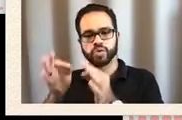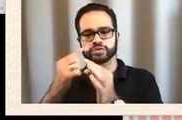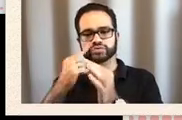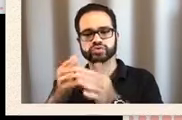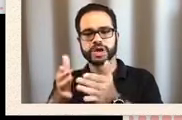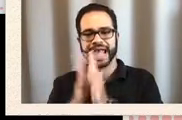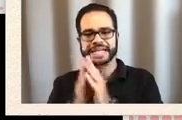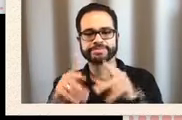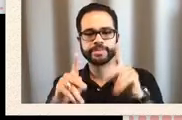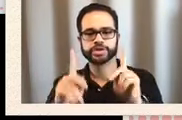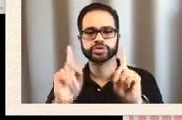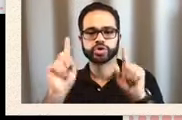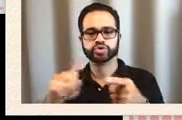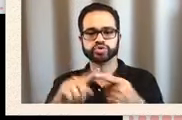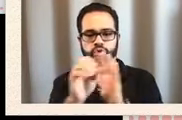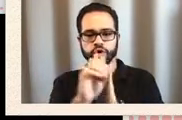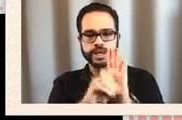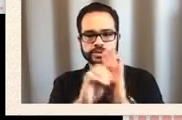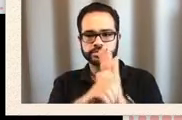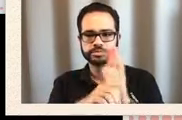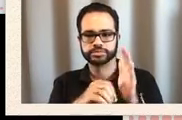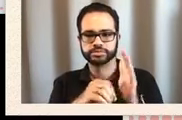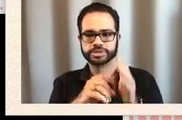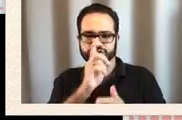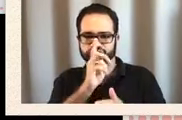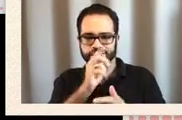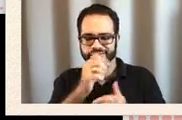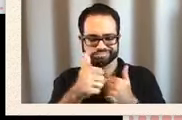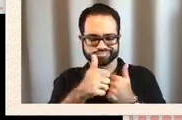even though it's just a bus ride away.